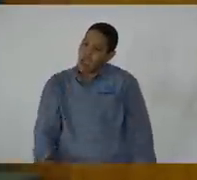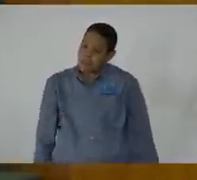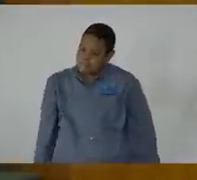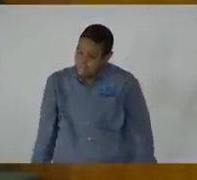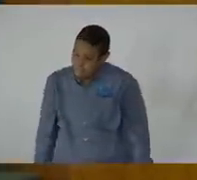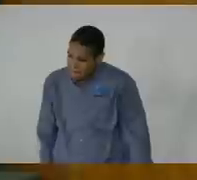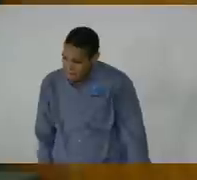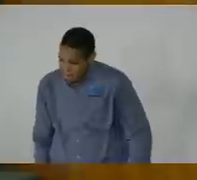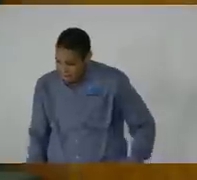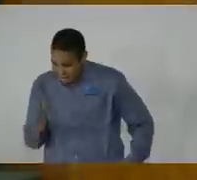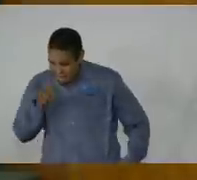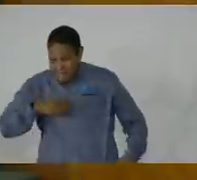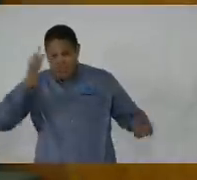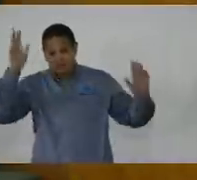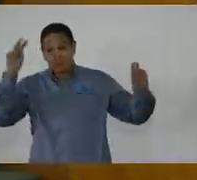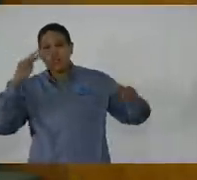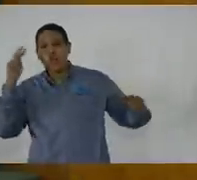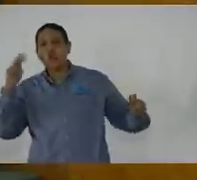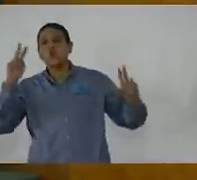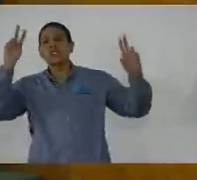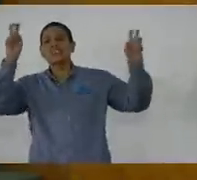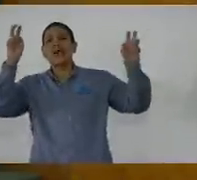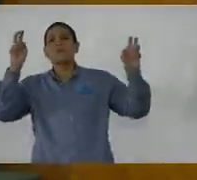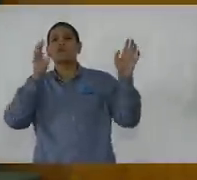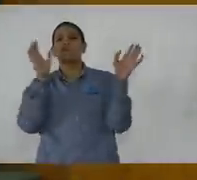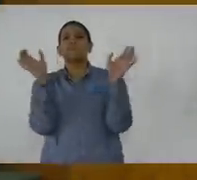Madam Speaker, I turn to the topic of accreditation.